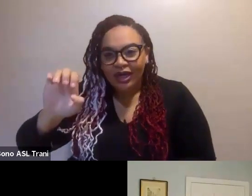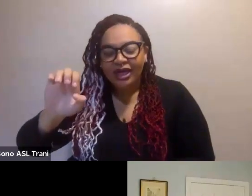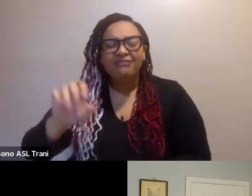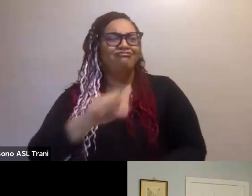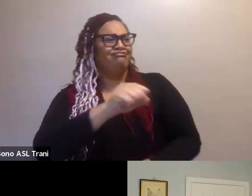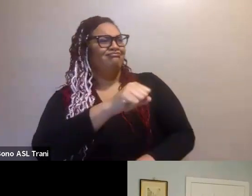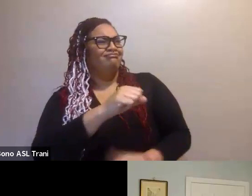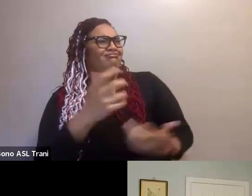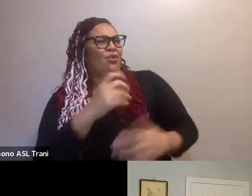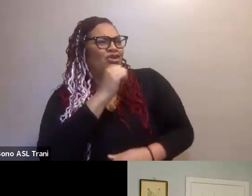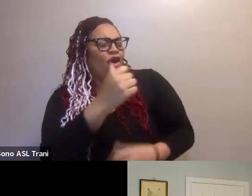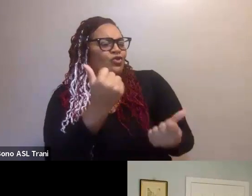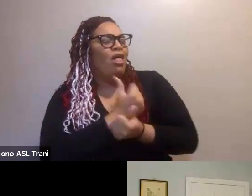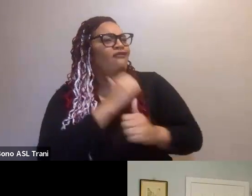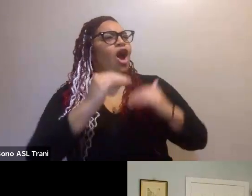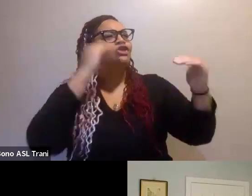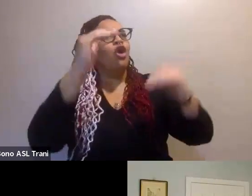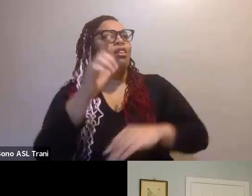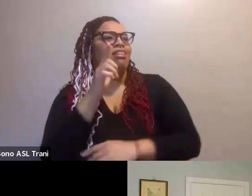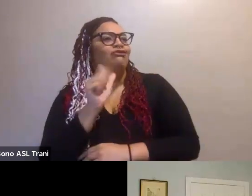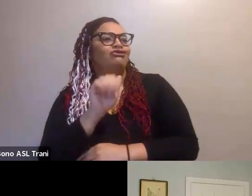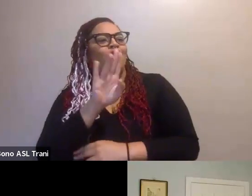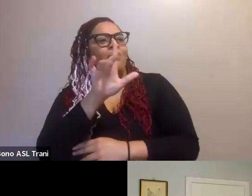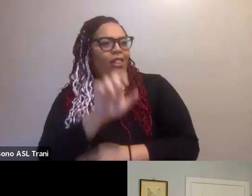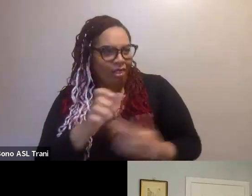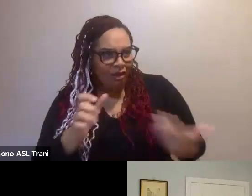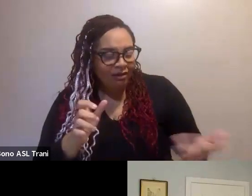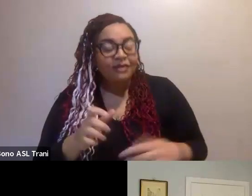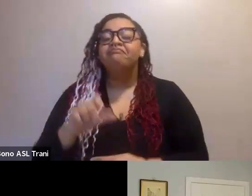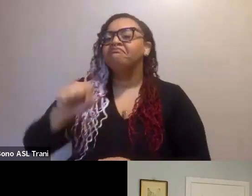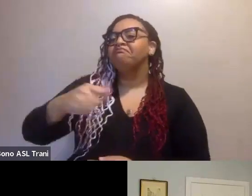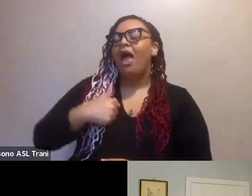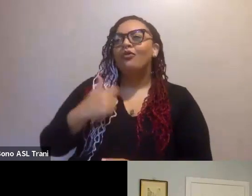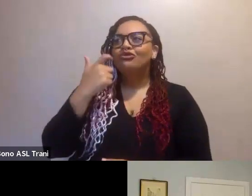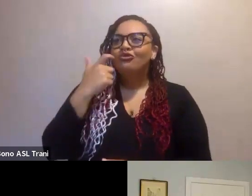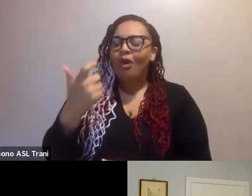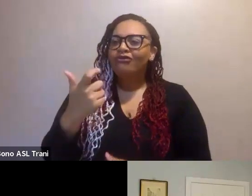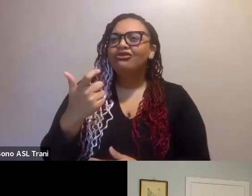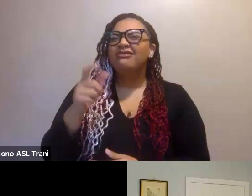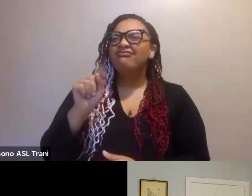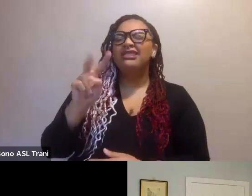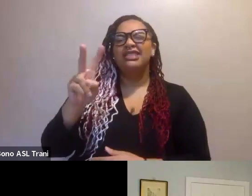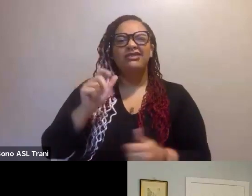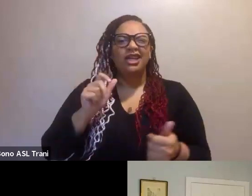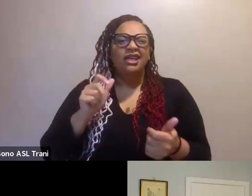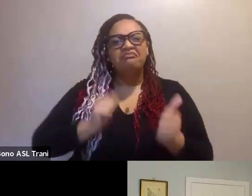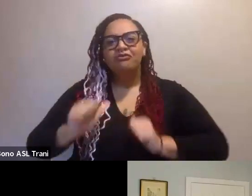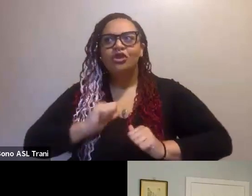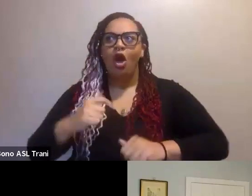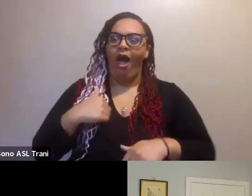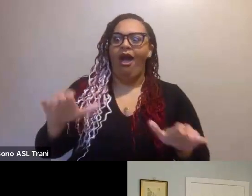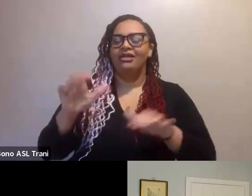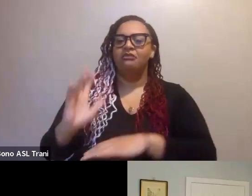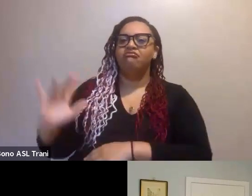Lunchable. What's not to love? You know, it's so funny is I was just watching back a TV segment that I had done years ago about doing a charcuterie board